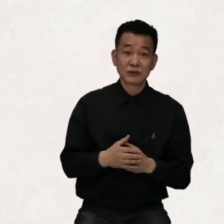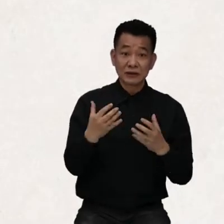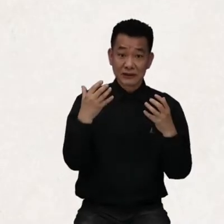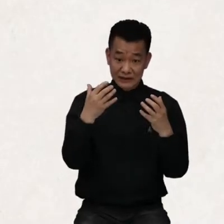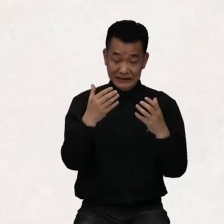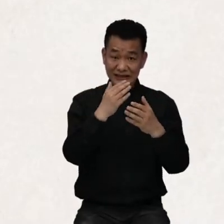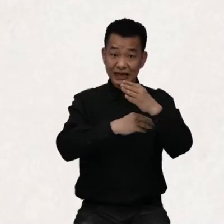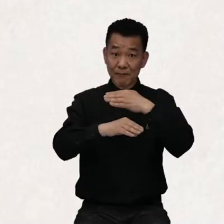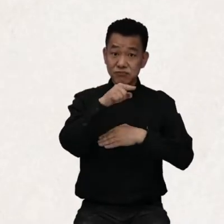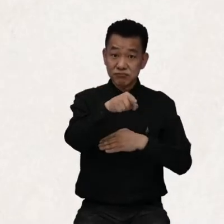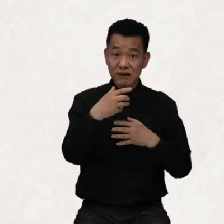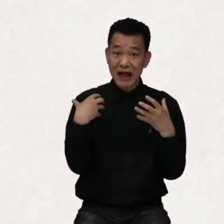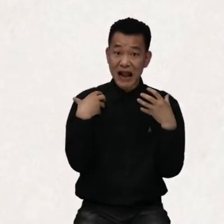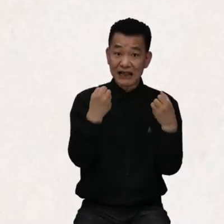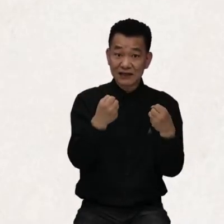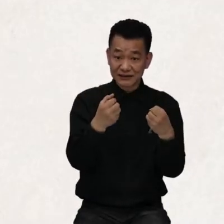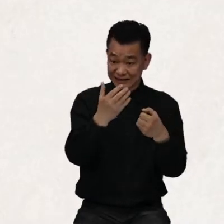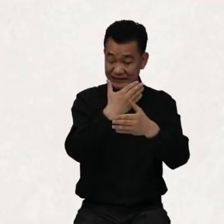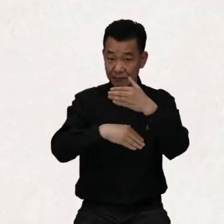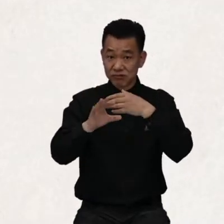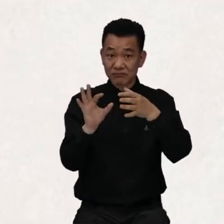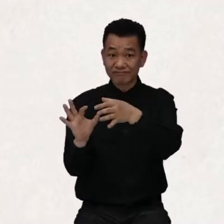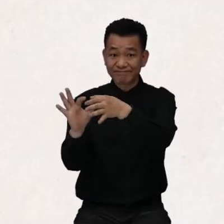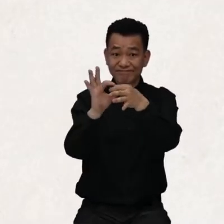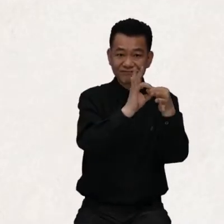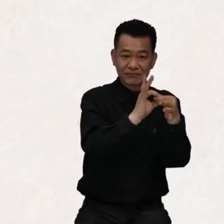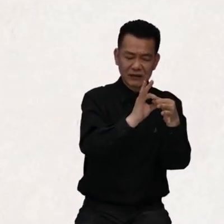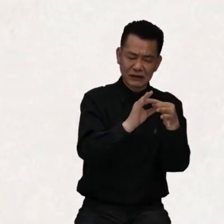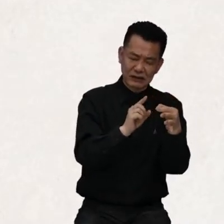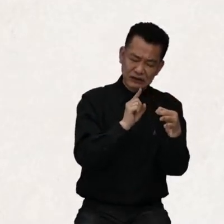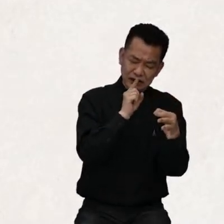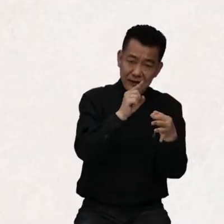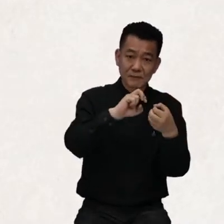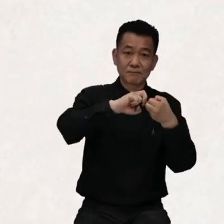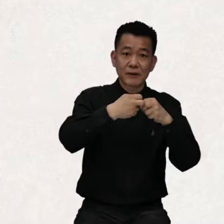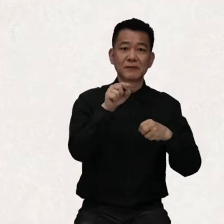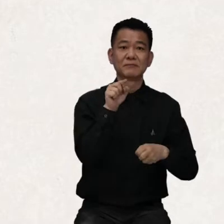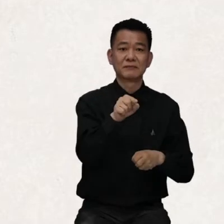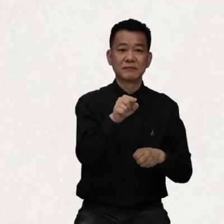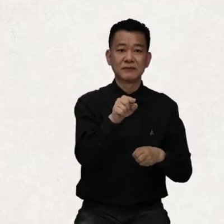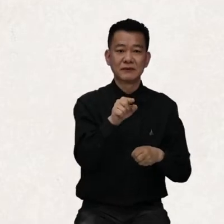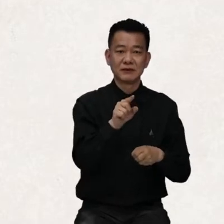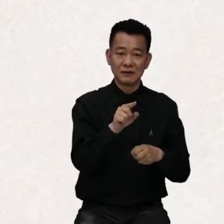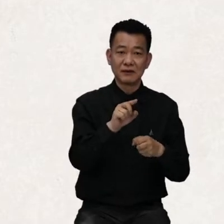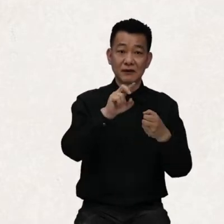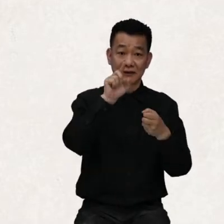Health is a more urgent matter for persons with disabilities because it is related to their disabilities.